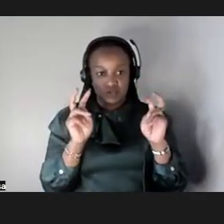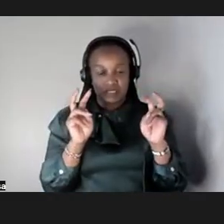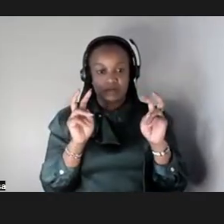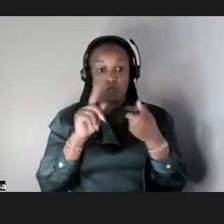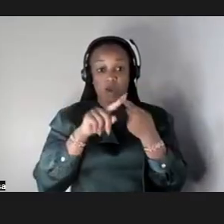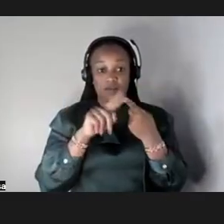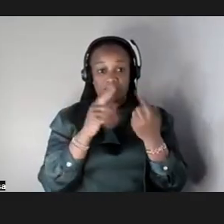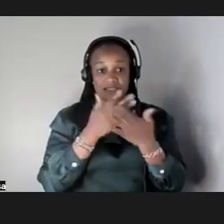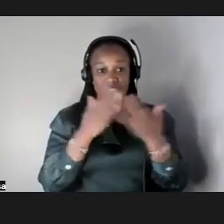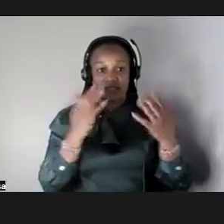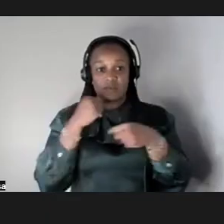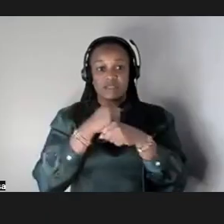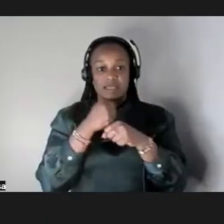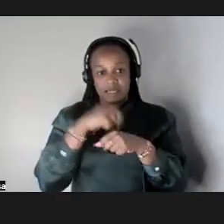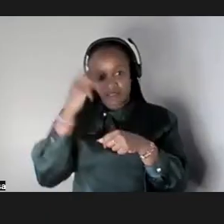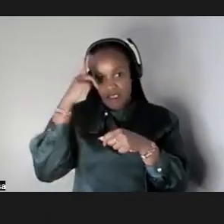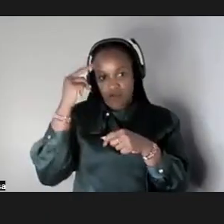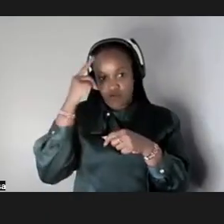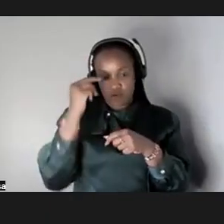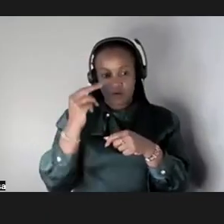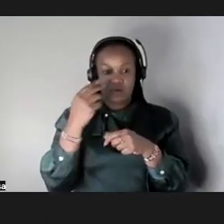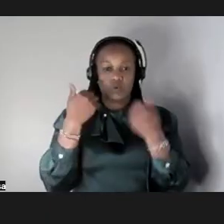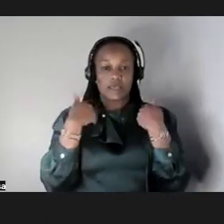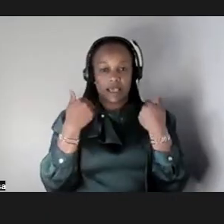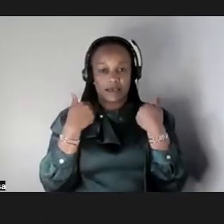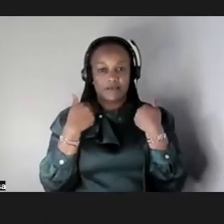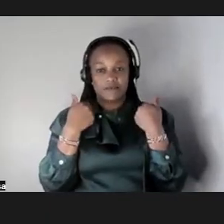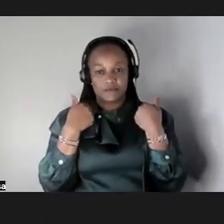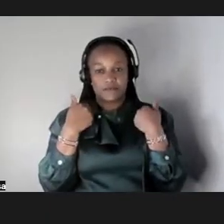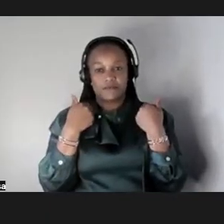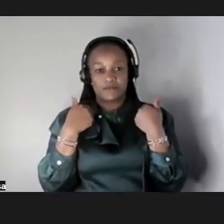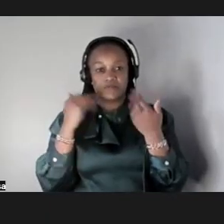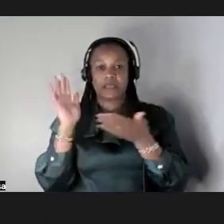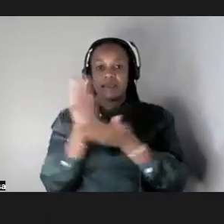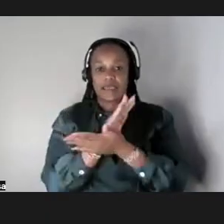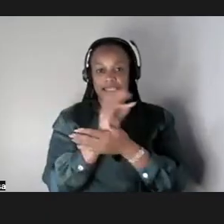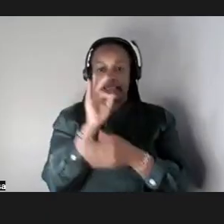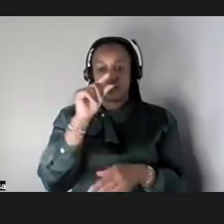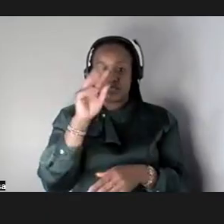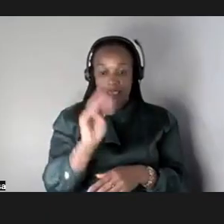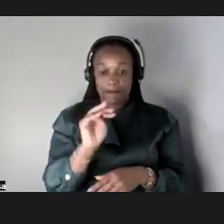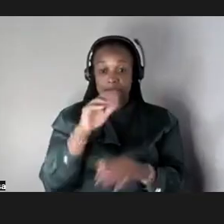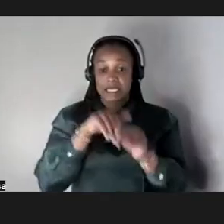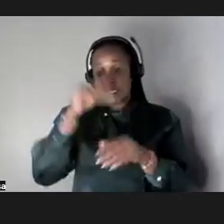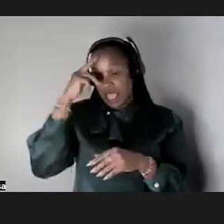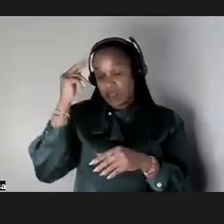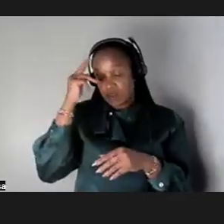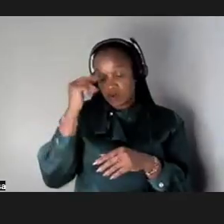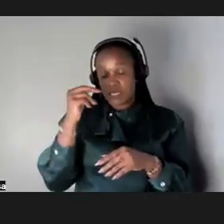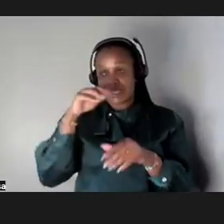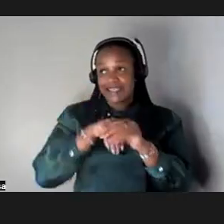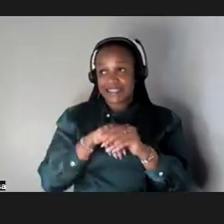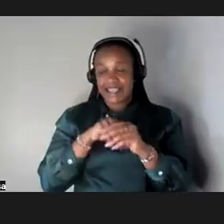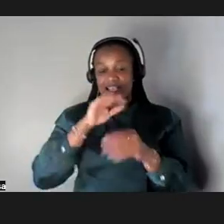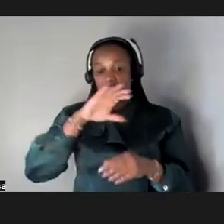done in Narok is to make sure that we have anchored End FGM intervention in the work plan for the county government. So if we